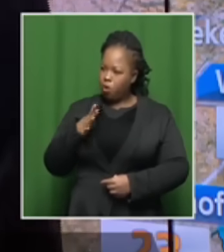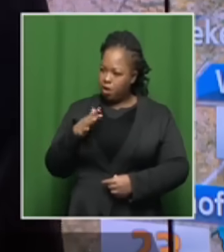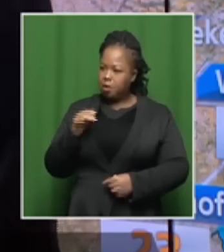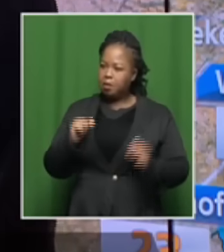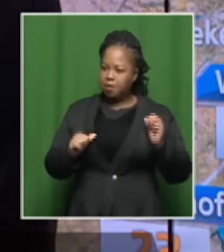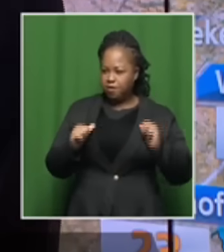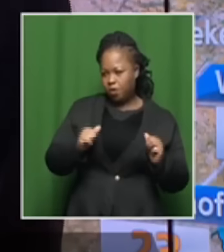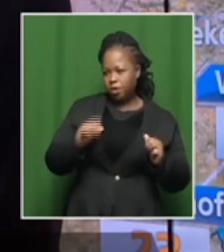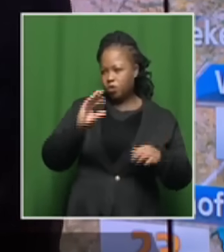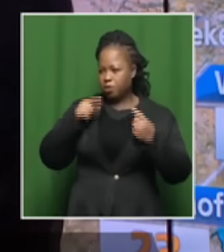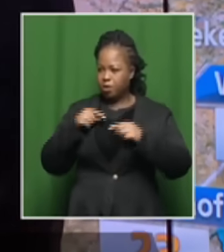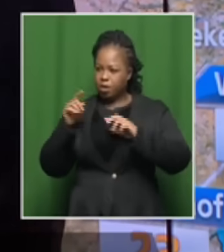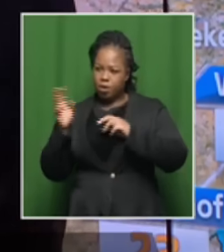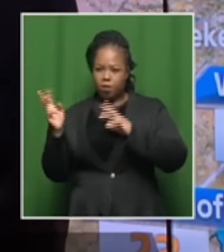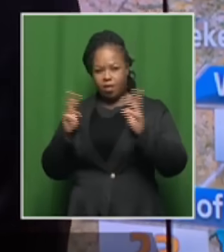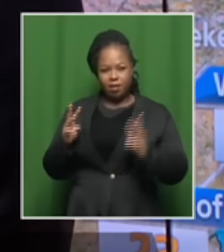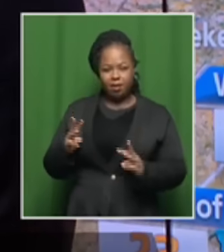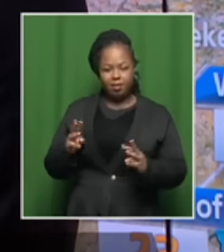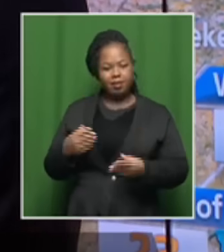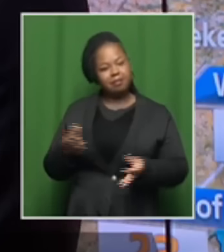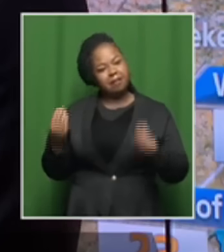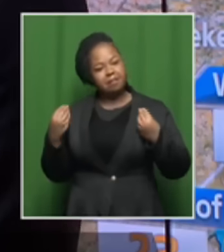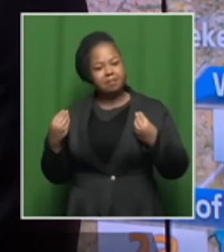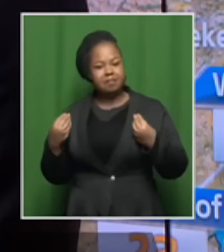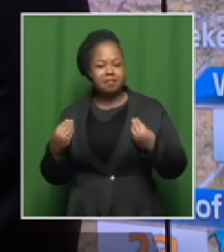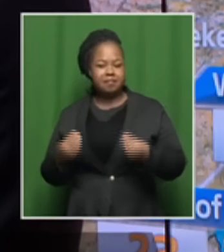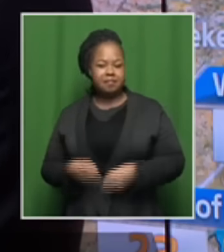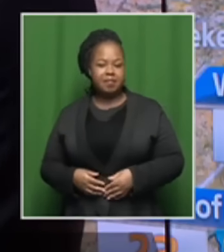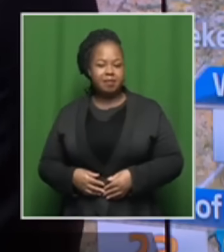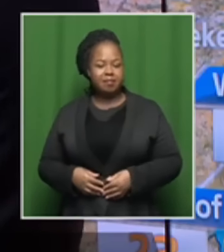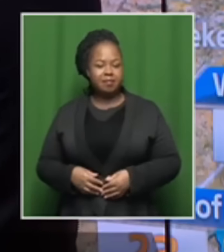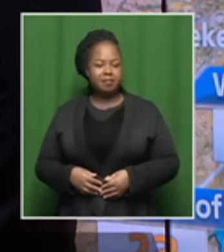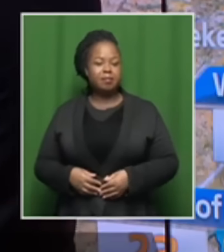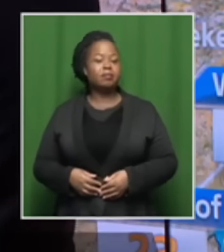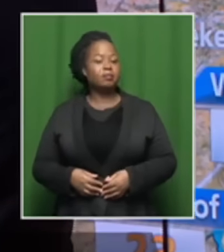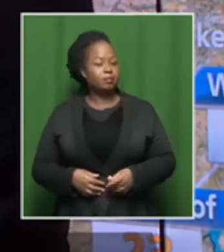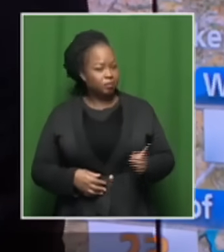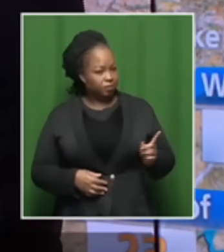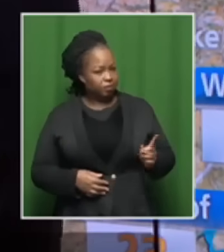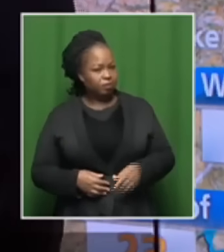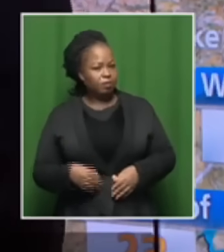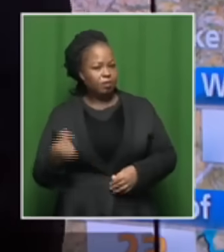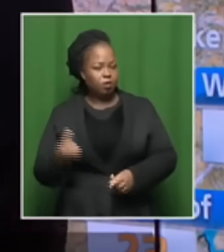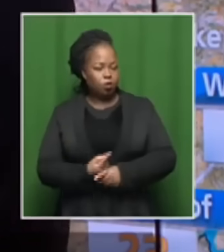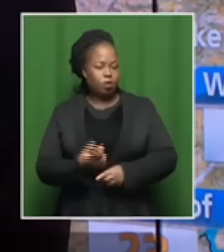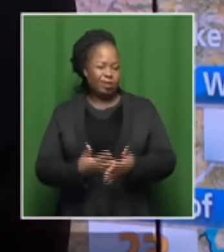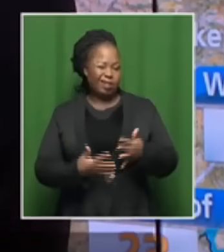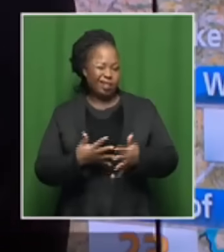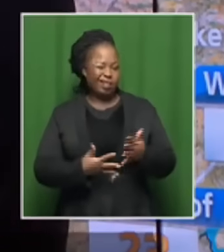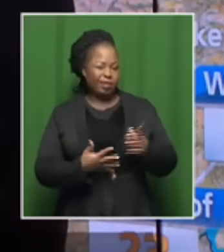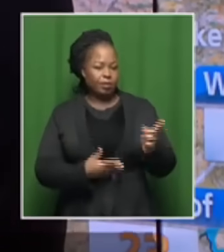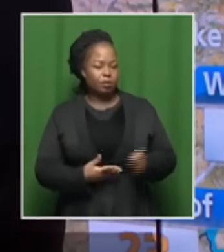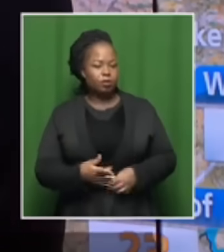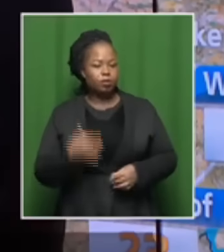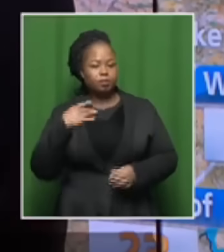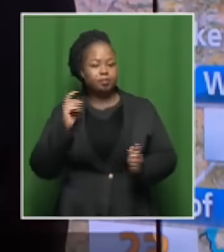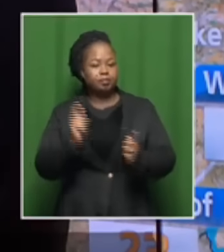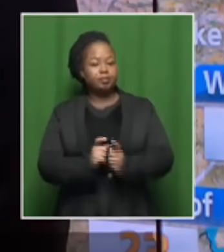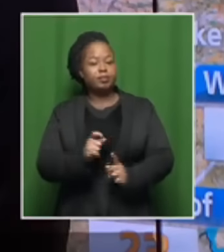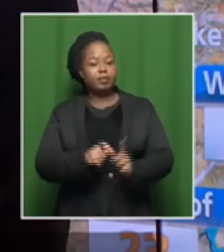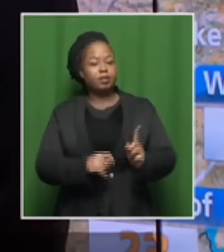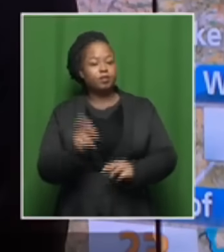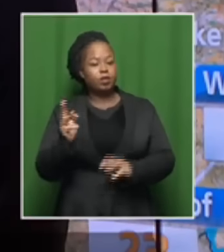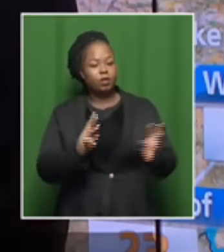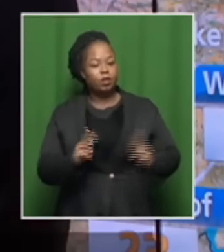still talk about the weather. Yeah. And I managed to get it. And it you was managed to get fantastic. the best of both worlds. Yeah. I mean, I always used to joke about it. I mean, whenever you meet a weather person for the first